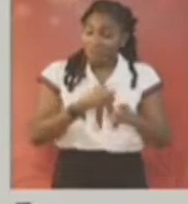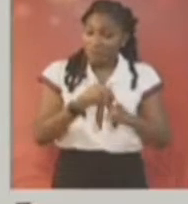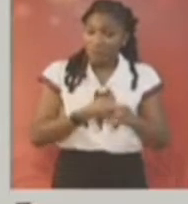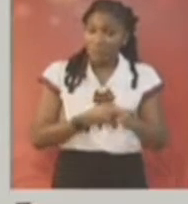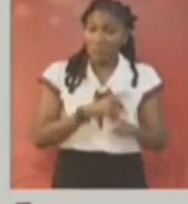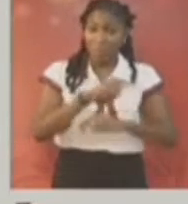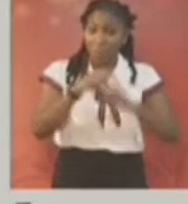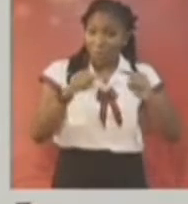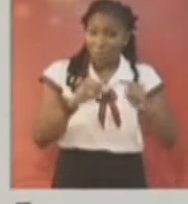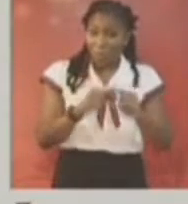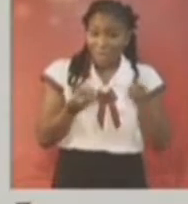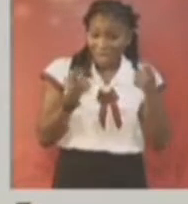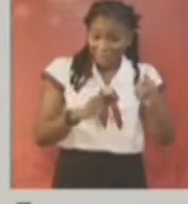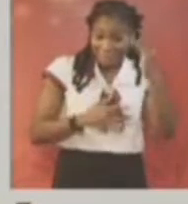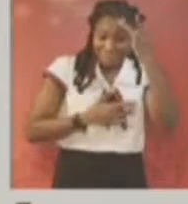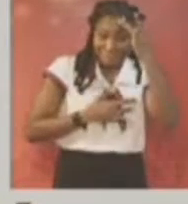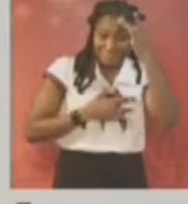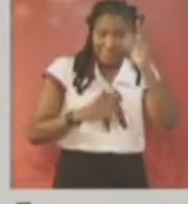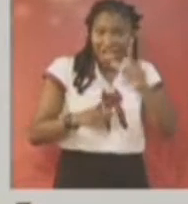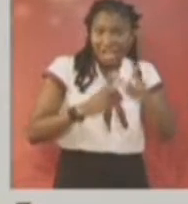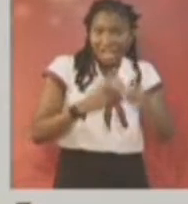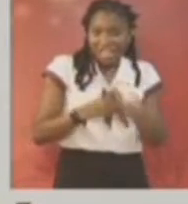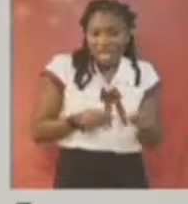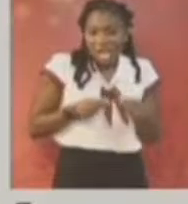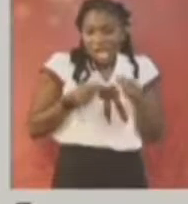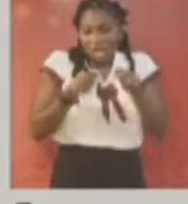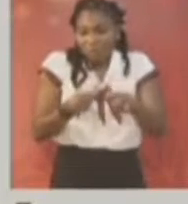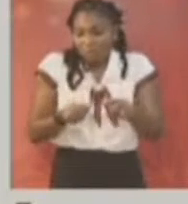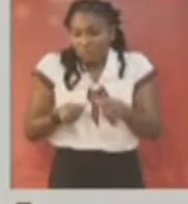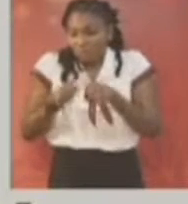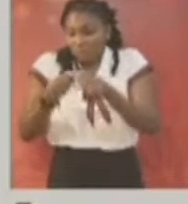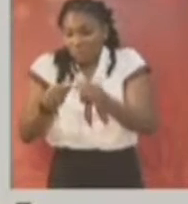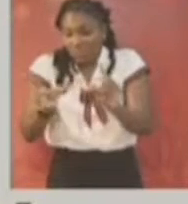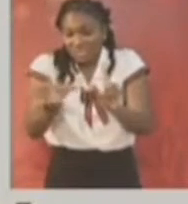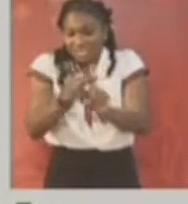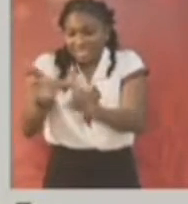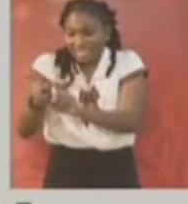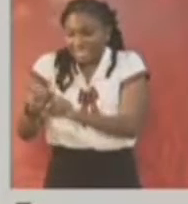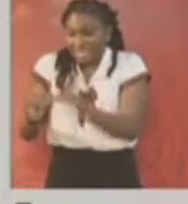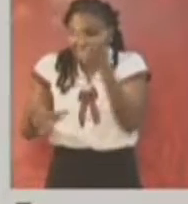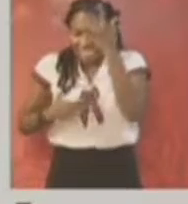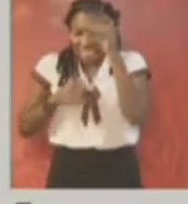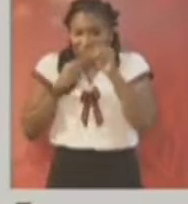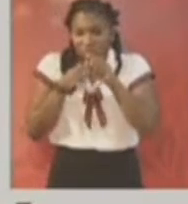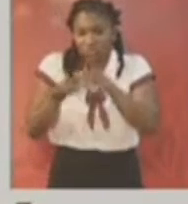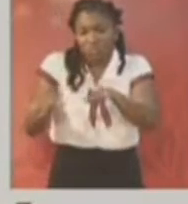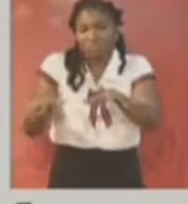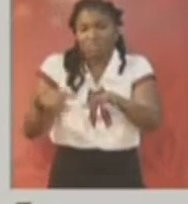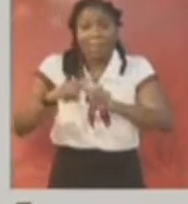onward transmission, and whether it is by sea or by air, I am unable to say at